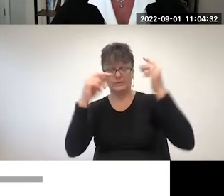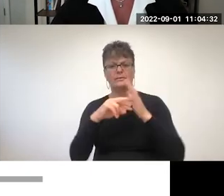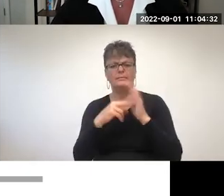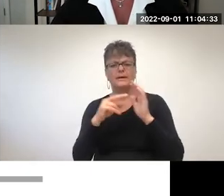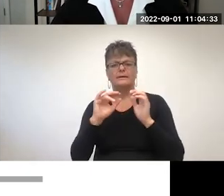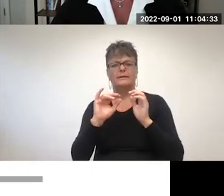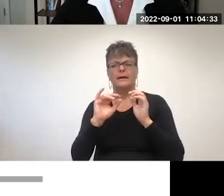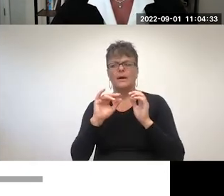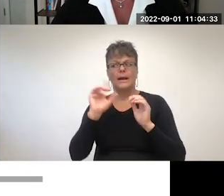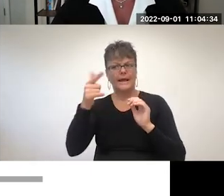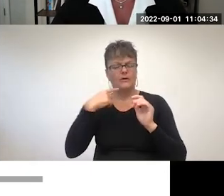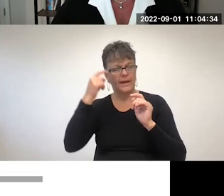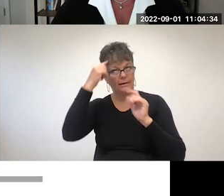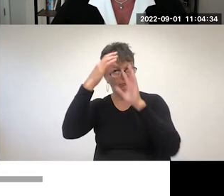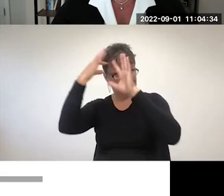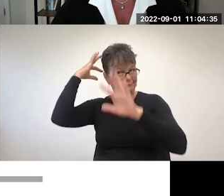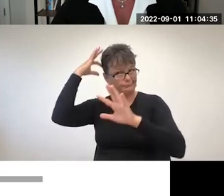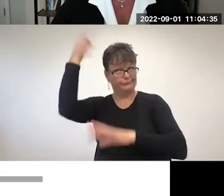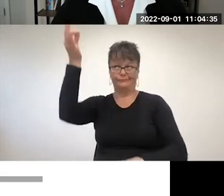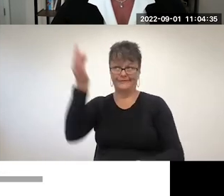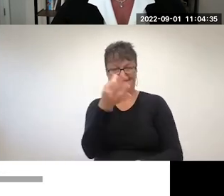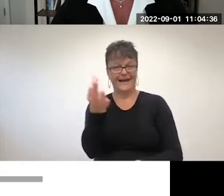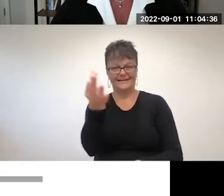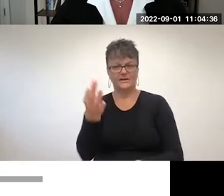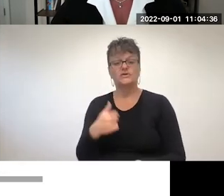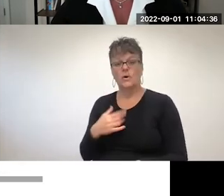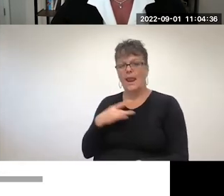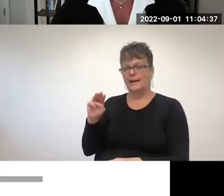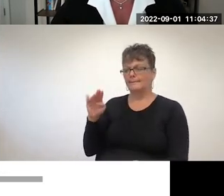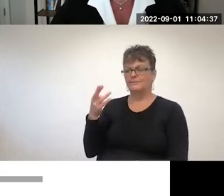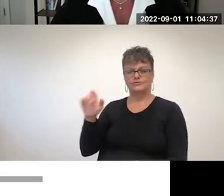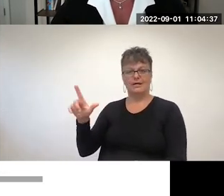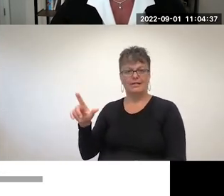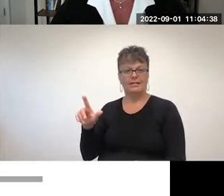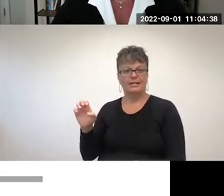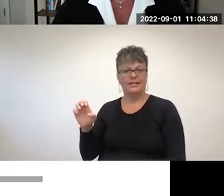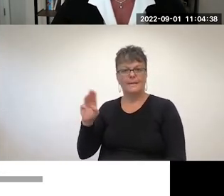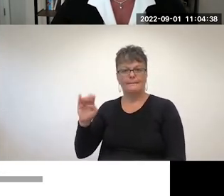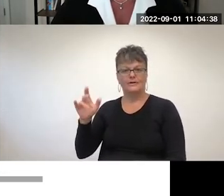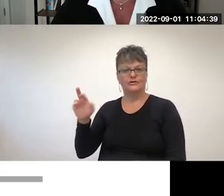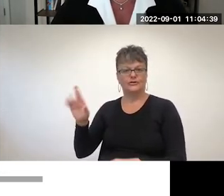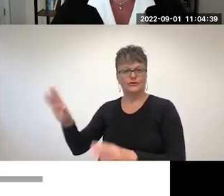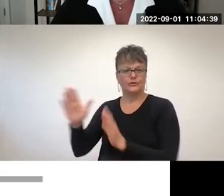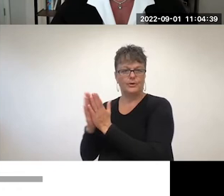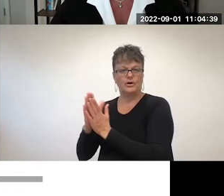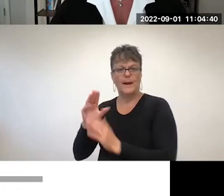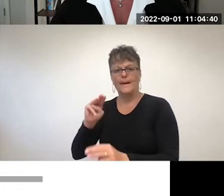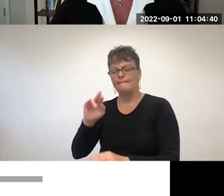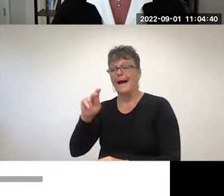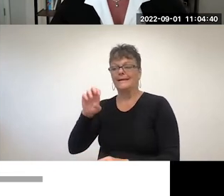Miller shares in her book, Minds Online. She talks about our long-term memory being like a huge